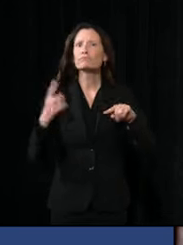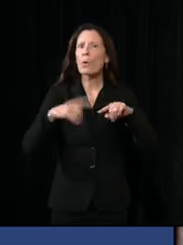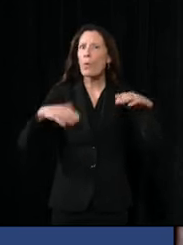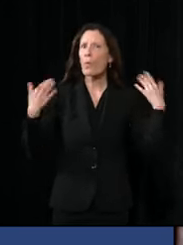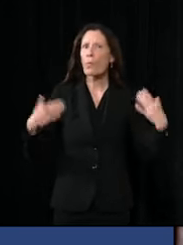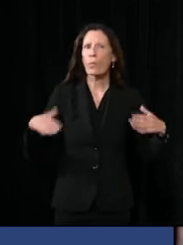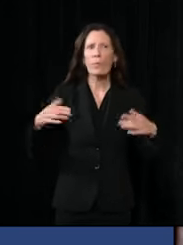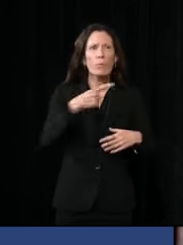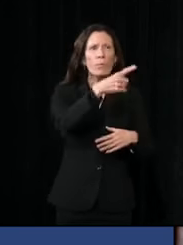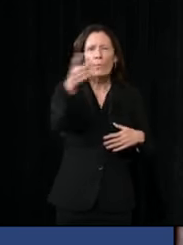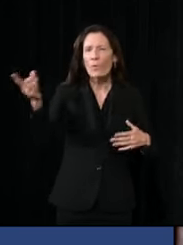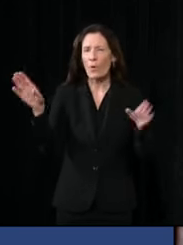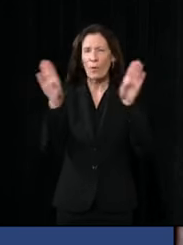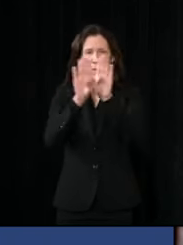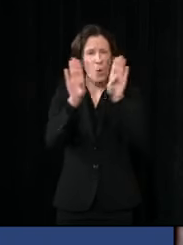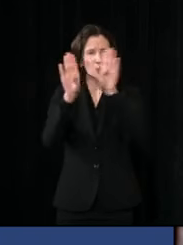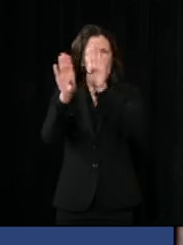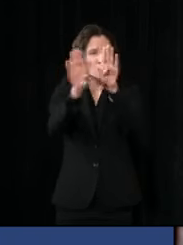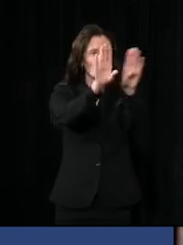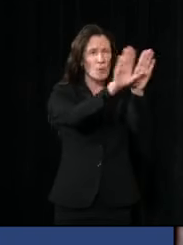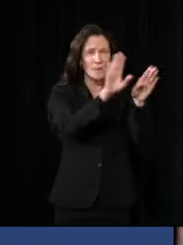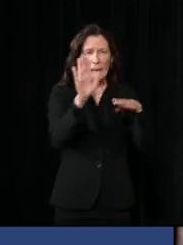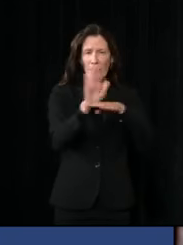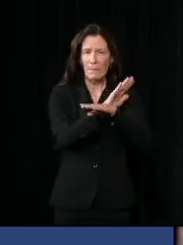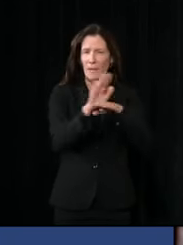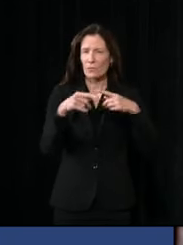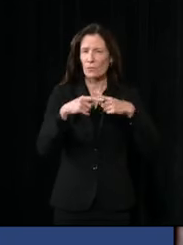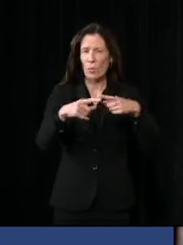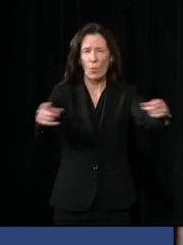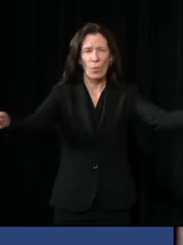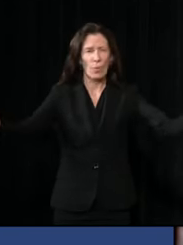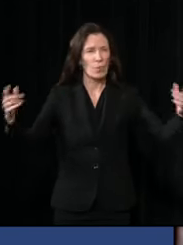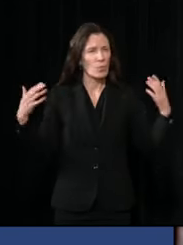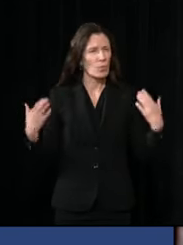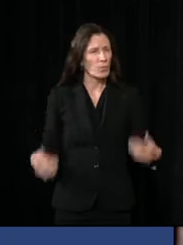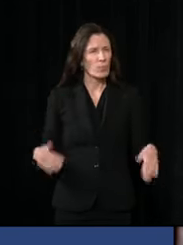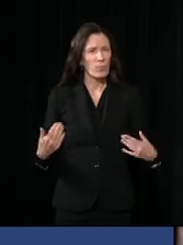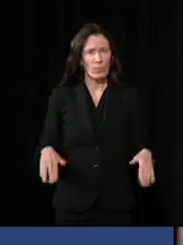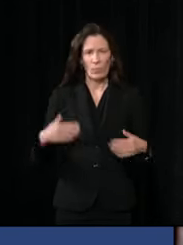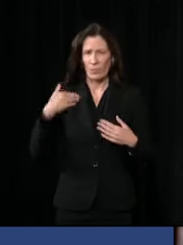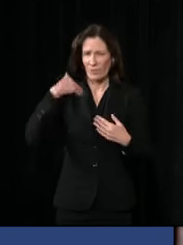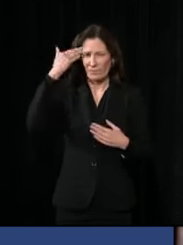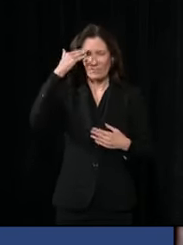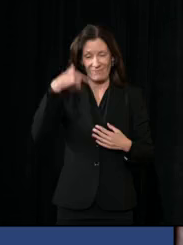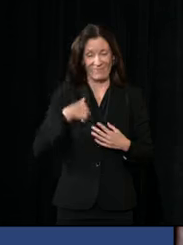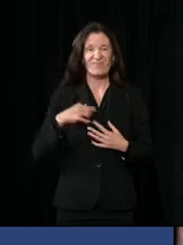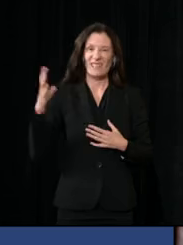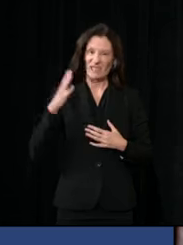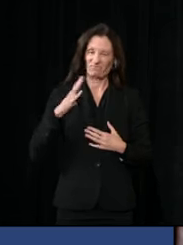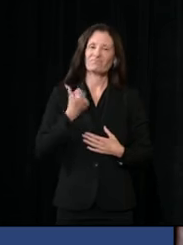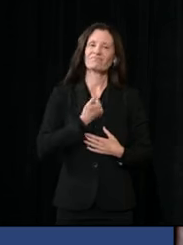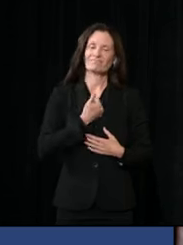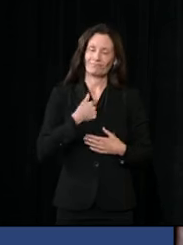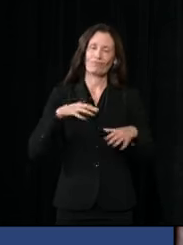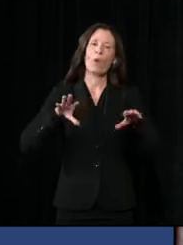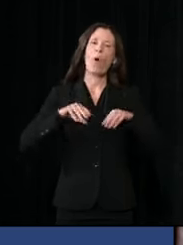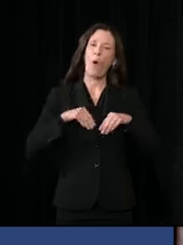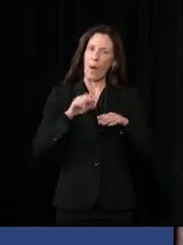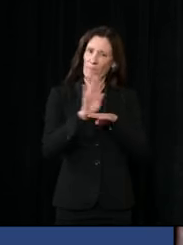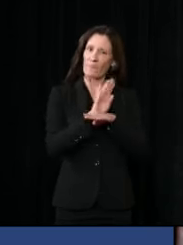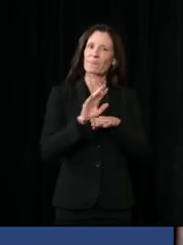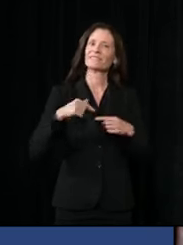entire adult life, and I know that your coworkers are not just your colleagues, and that your business is not just a building or a